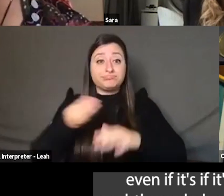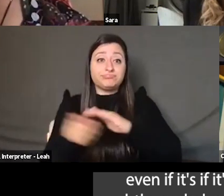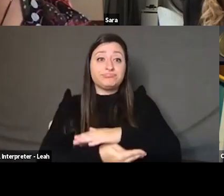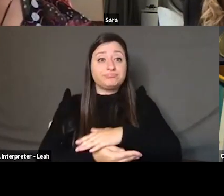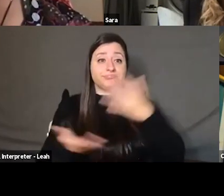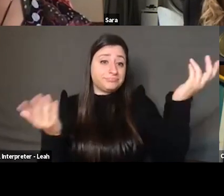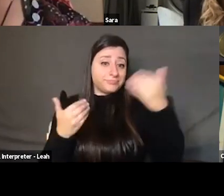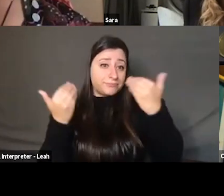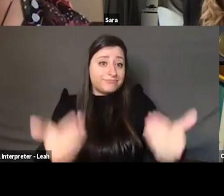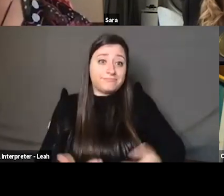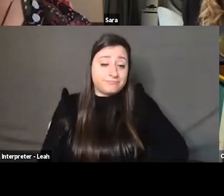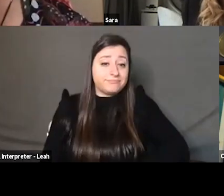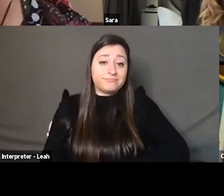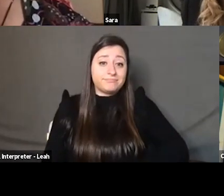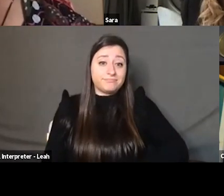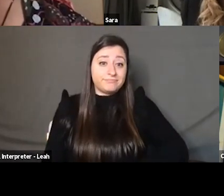political act.